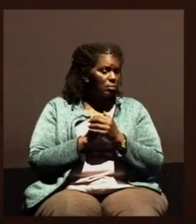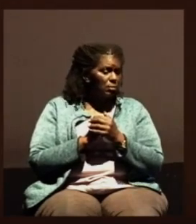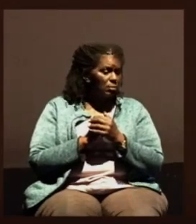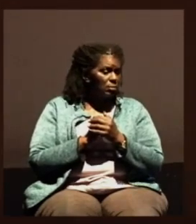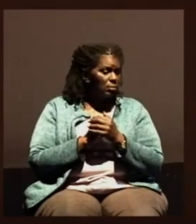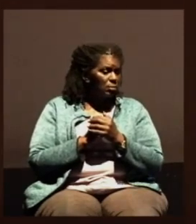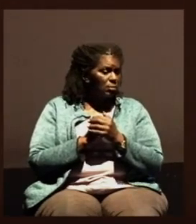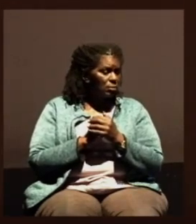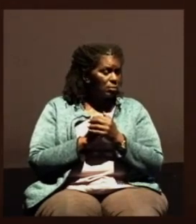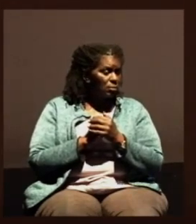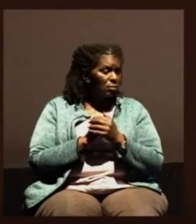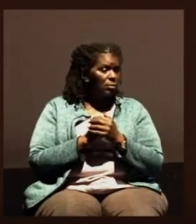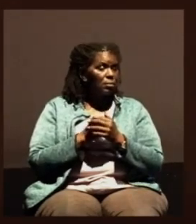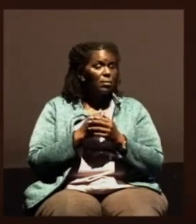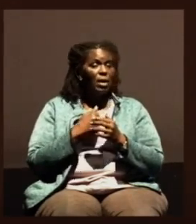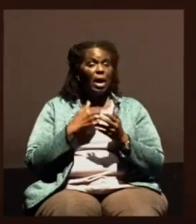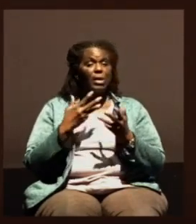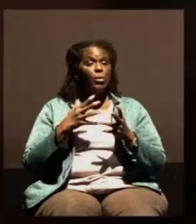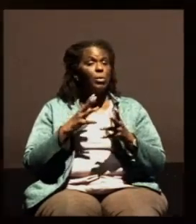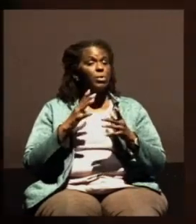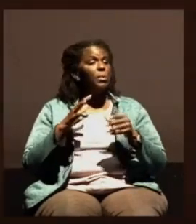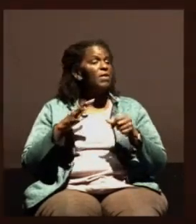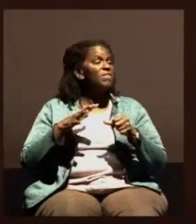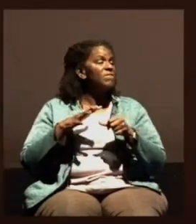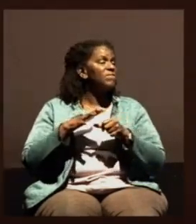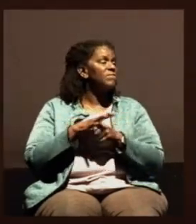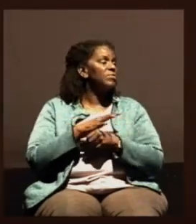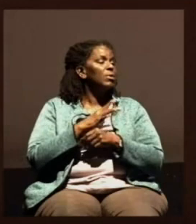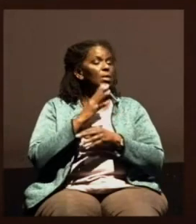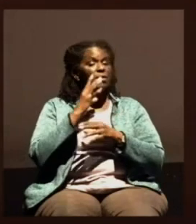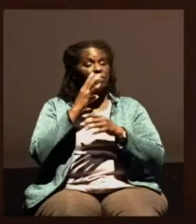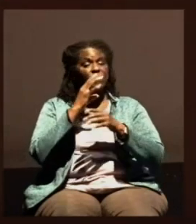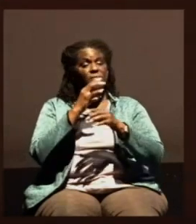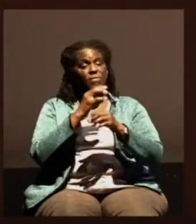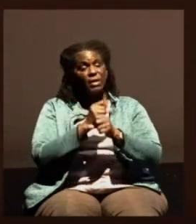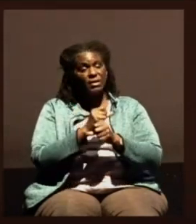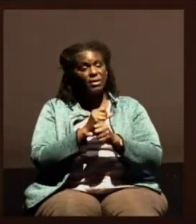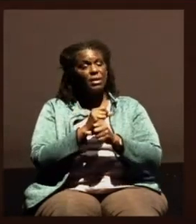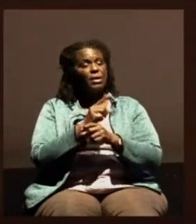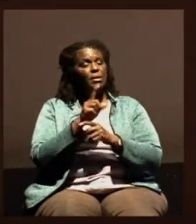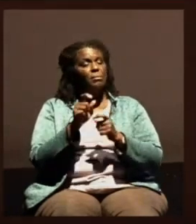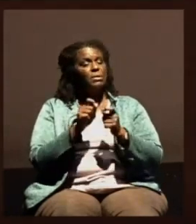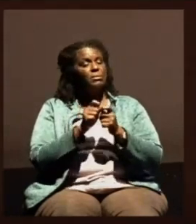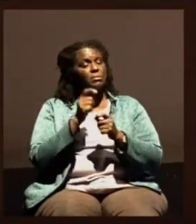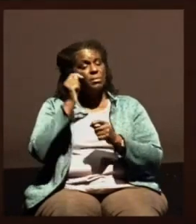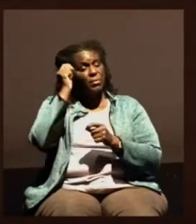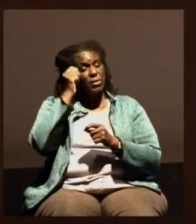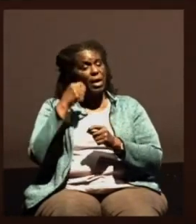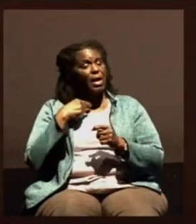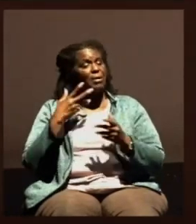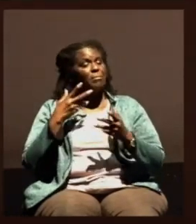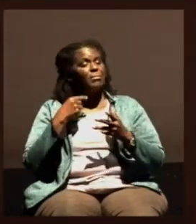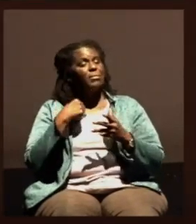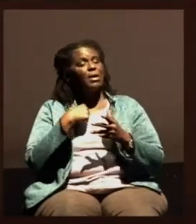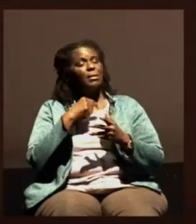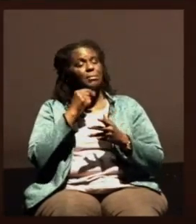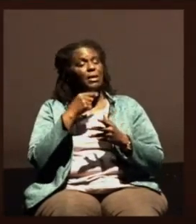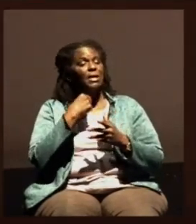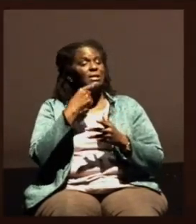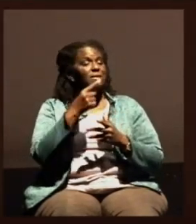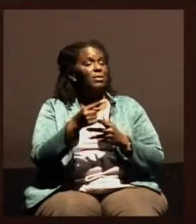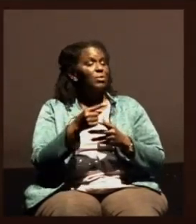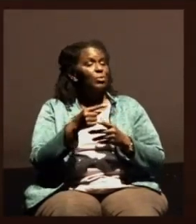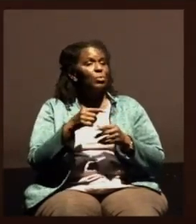Of course not. Am I telling you to absolutely love mathematics? Not exactly. Mathematics is used so